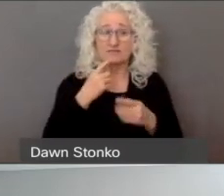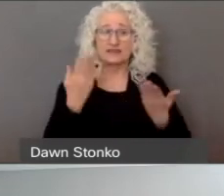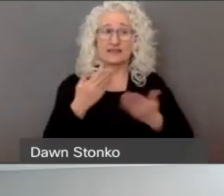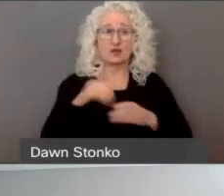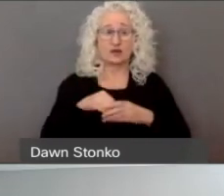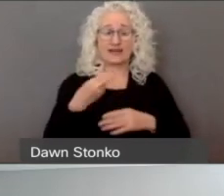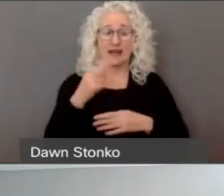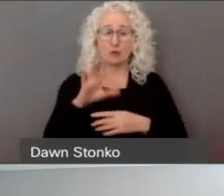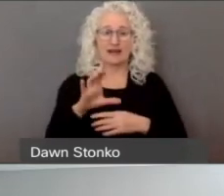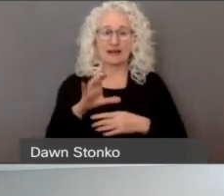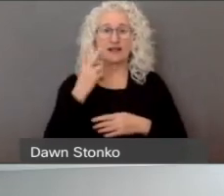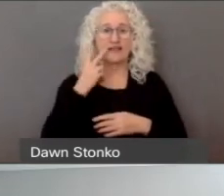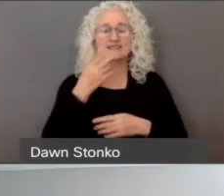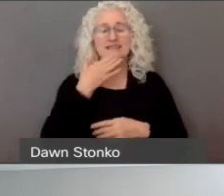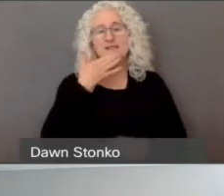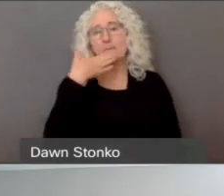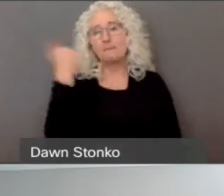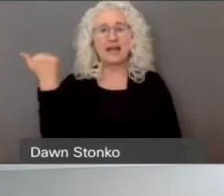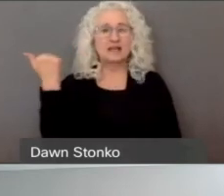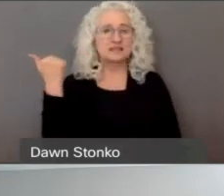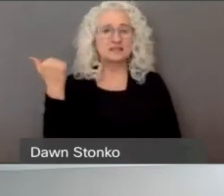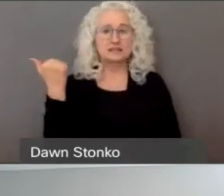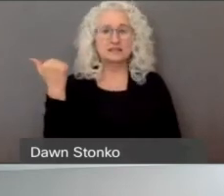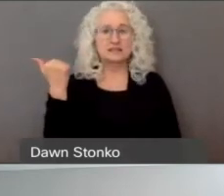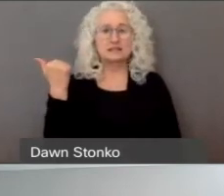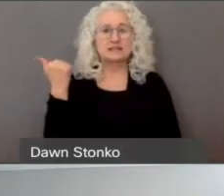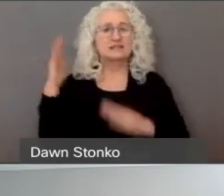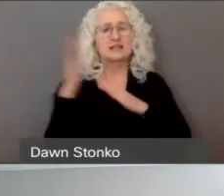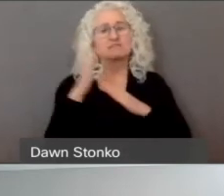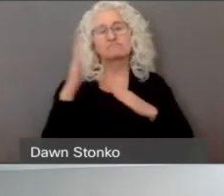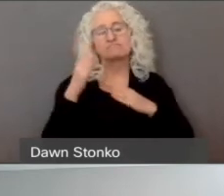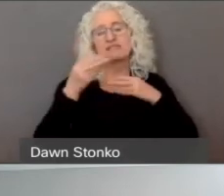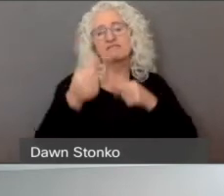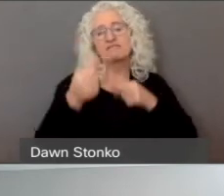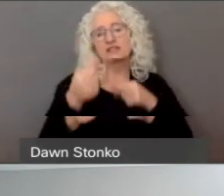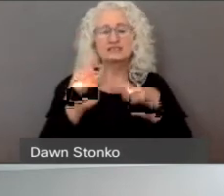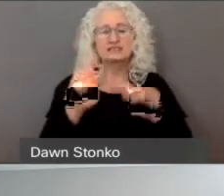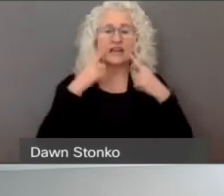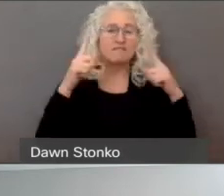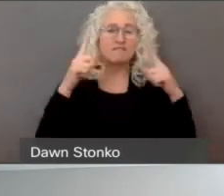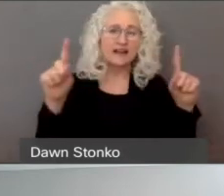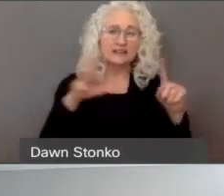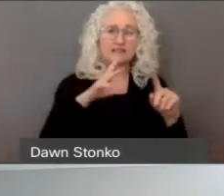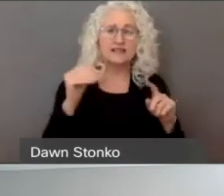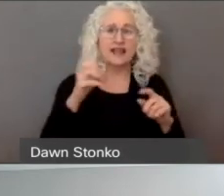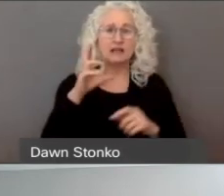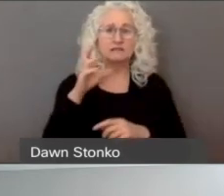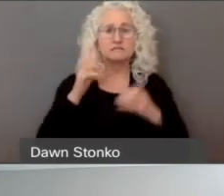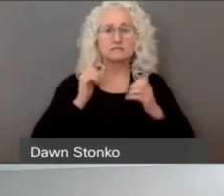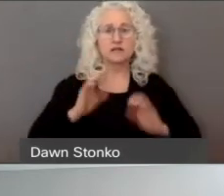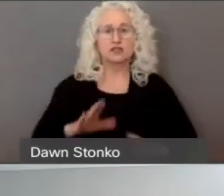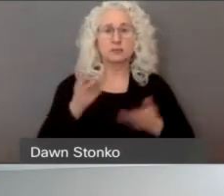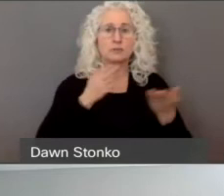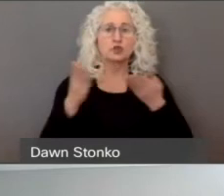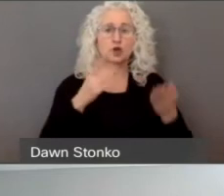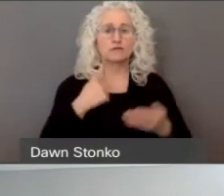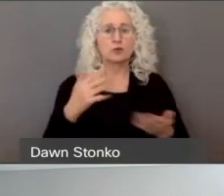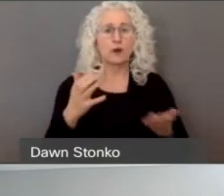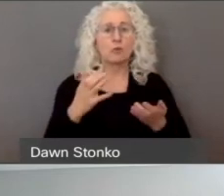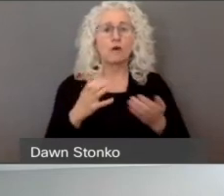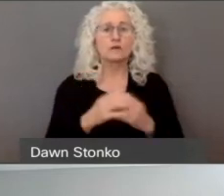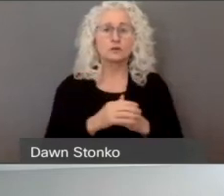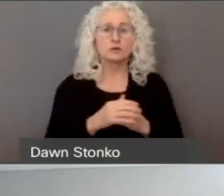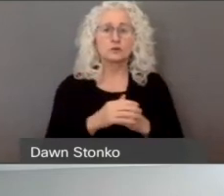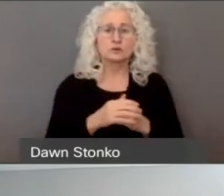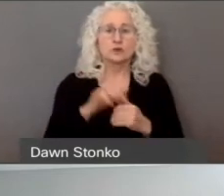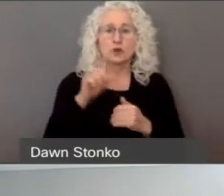they've seen the best exemplary efficiency, effectiveness, and customer service. And so I just want to, while